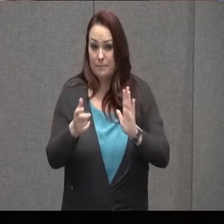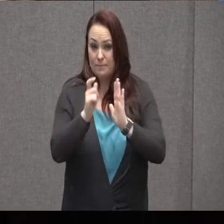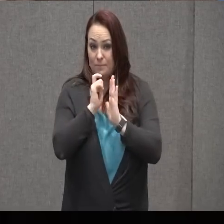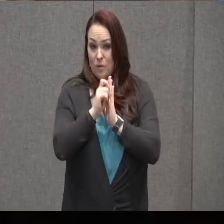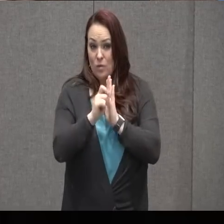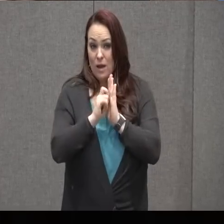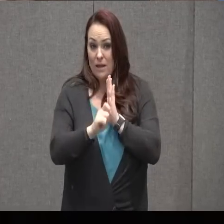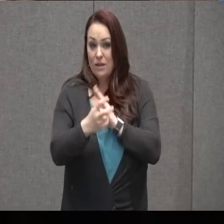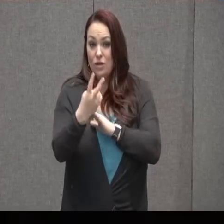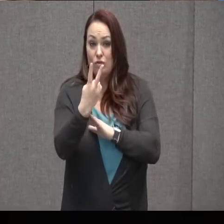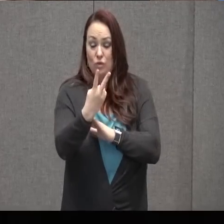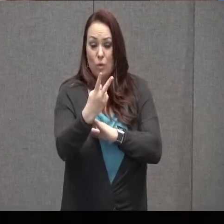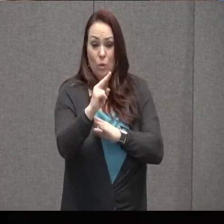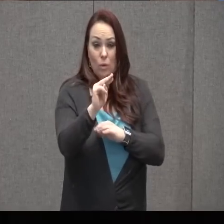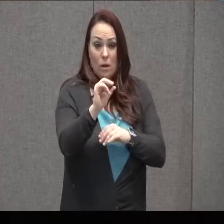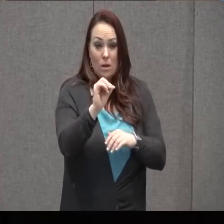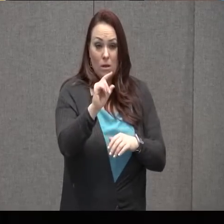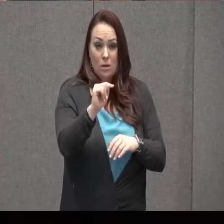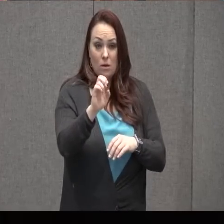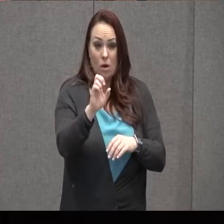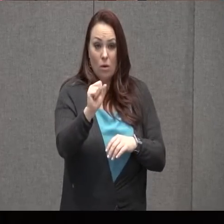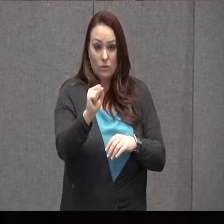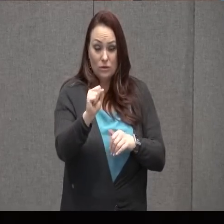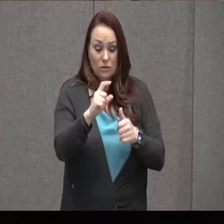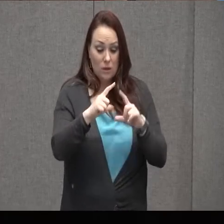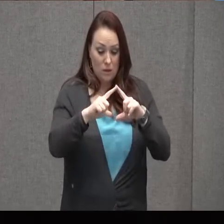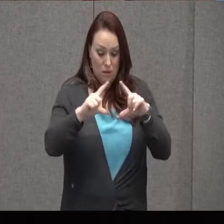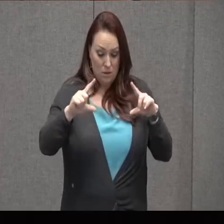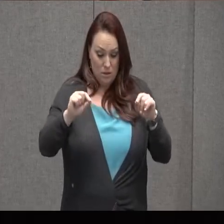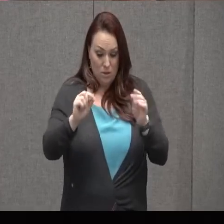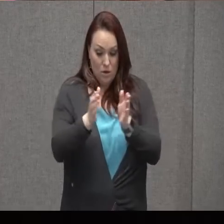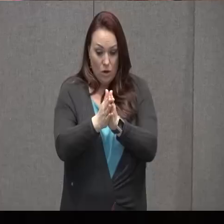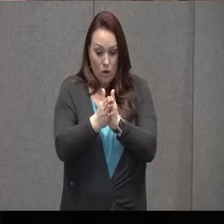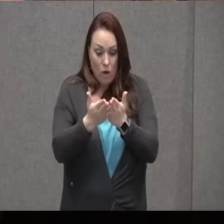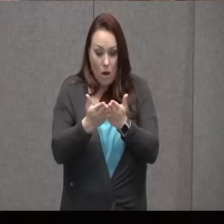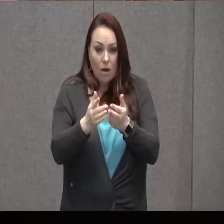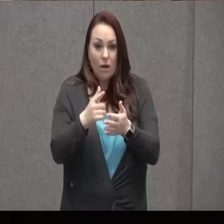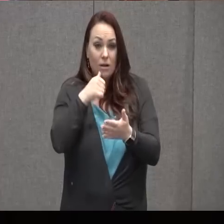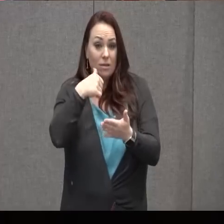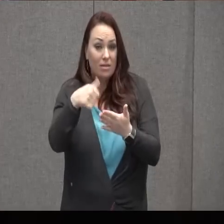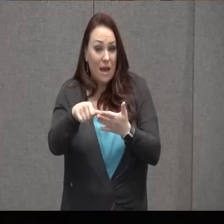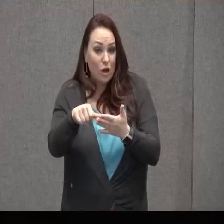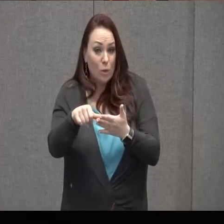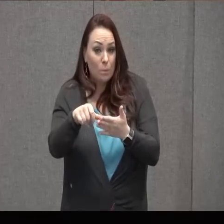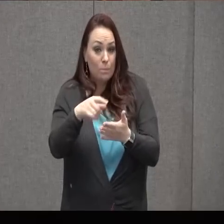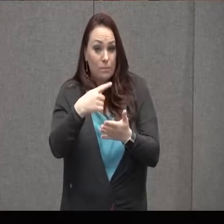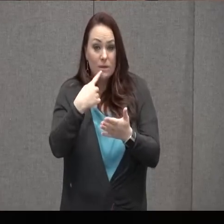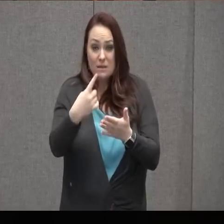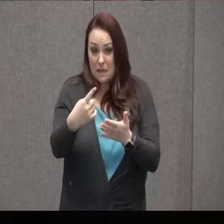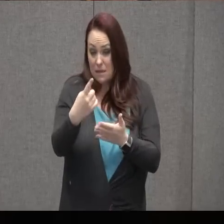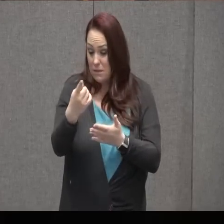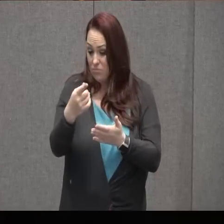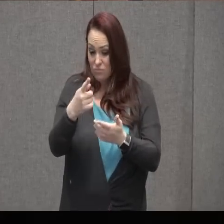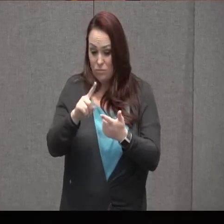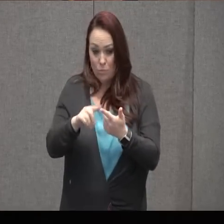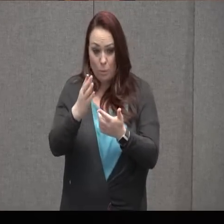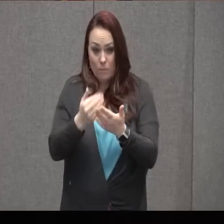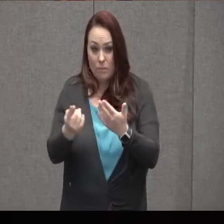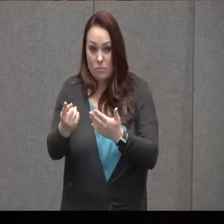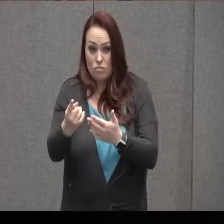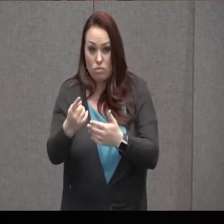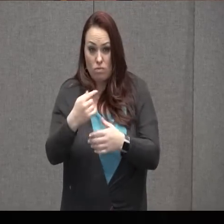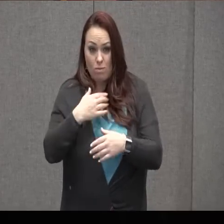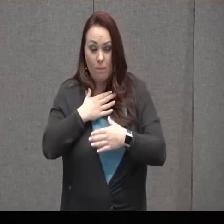two notes or two cards or two letters that tell someone that you appreciate